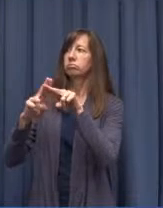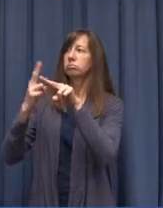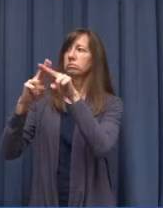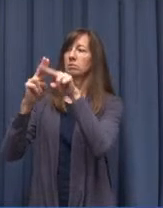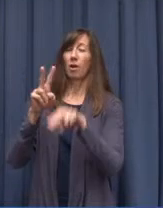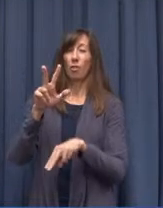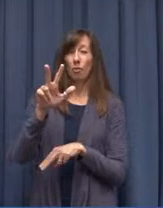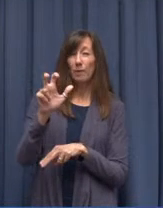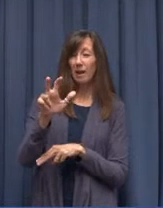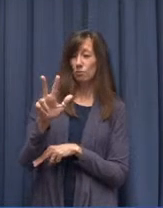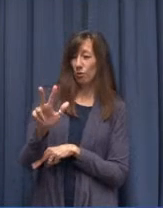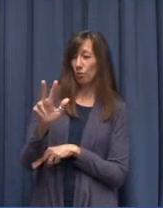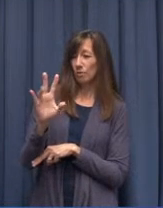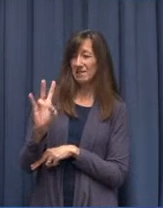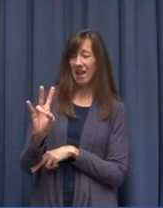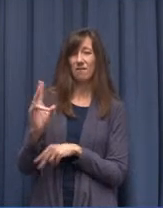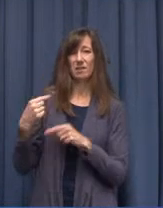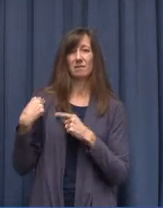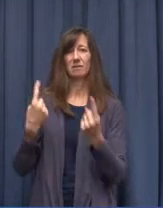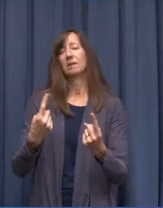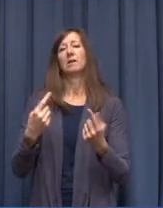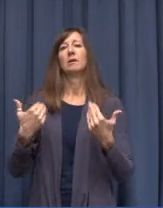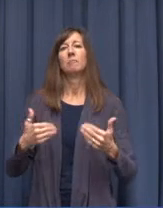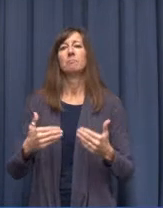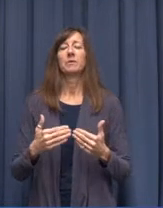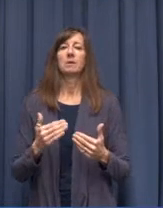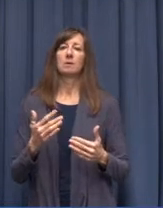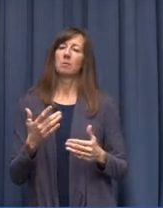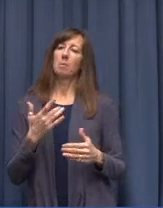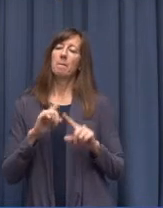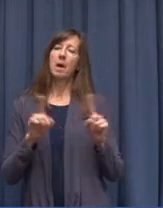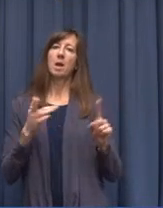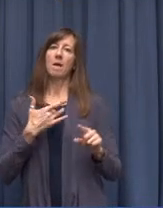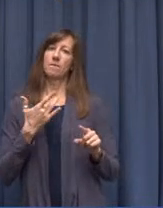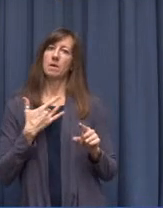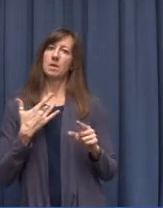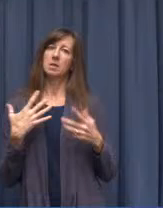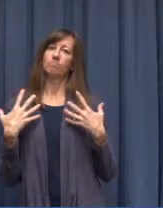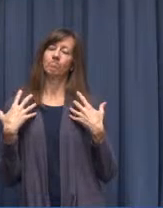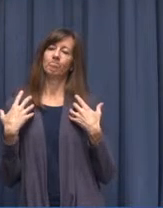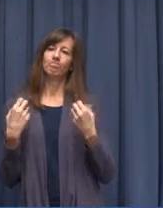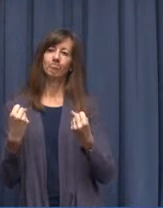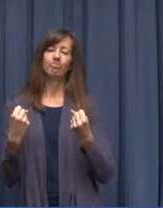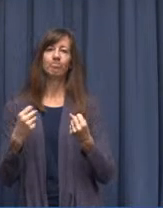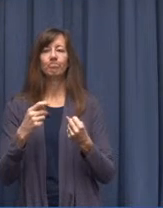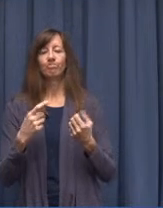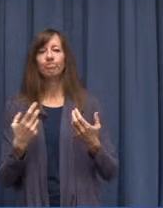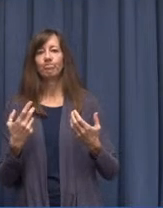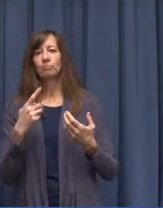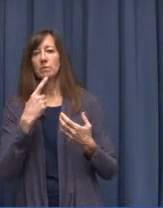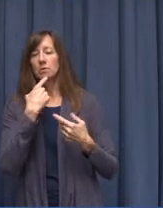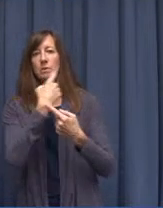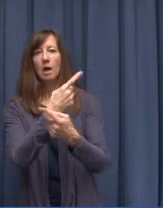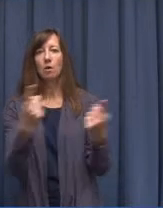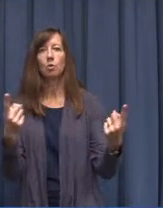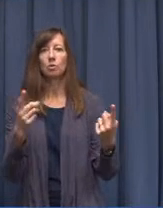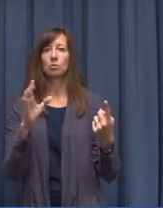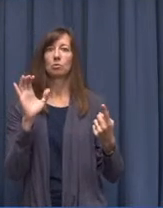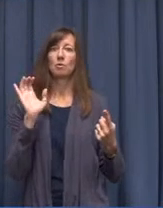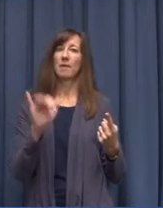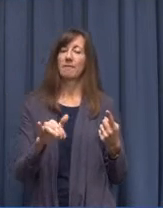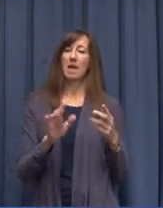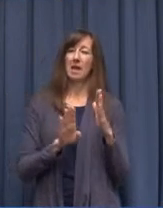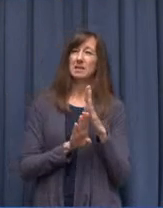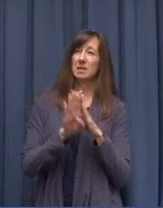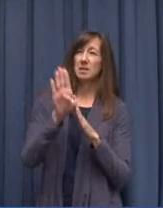is that now I feel comfortable and our team feels confident saying this is a consistent trajectory in the wrong